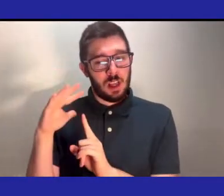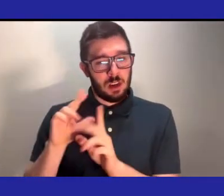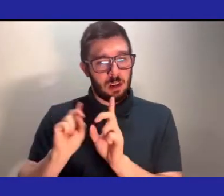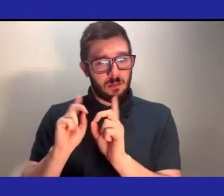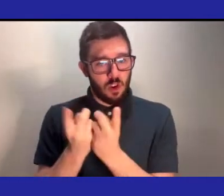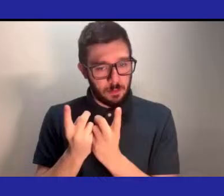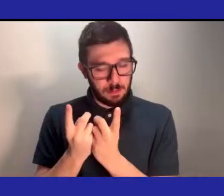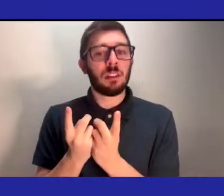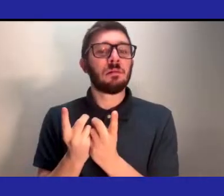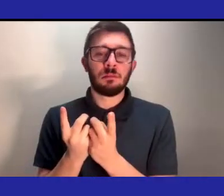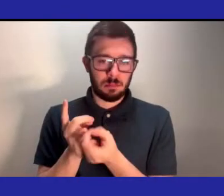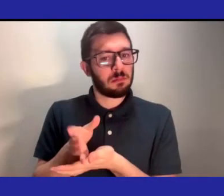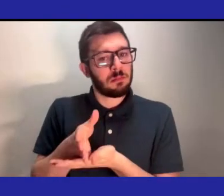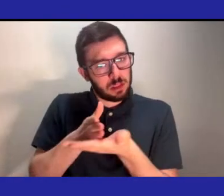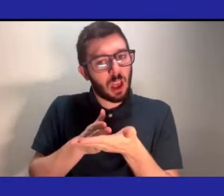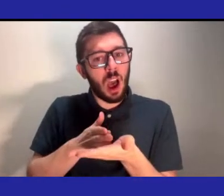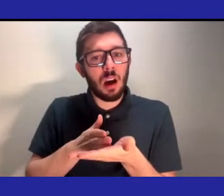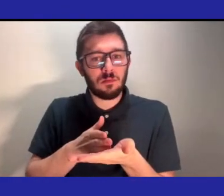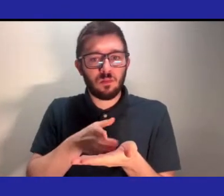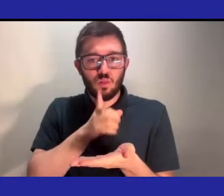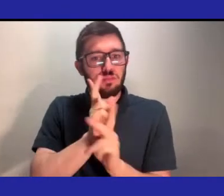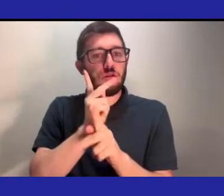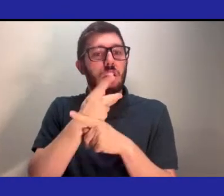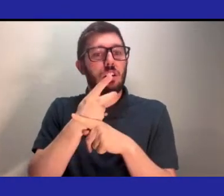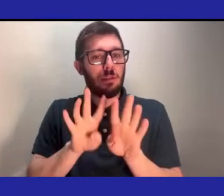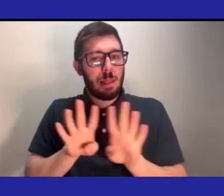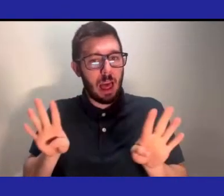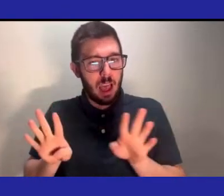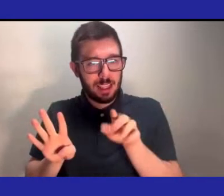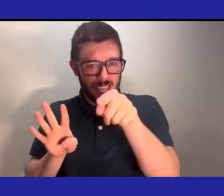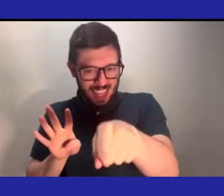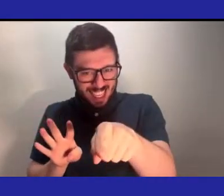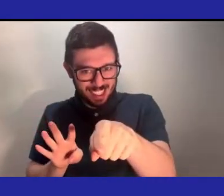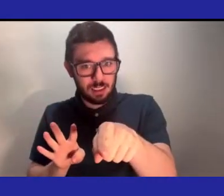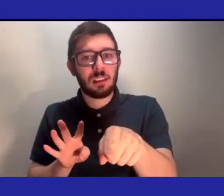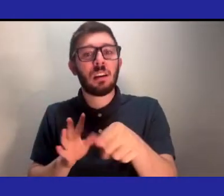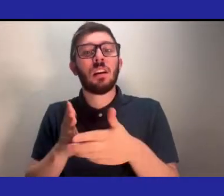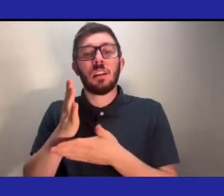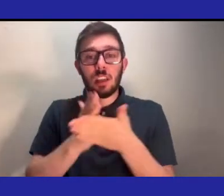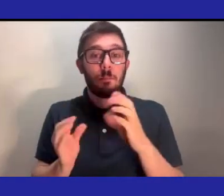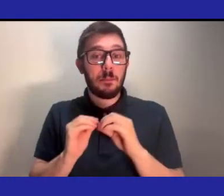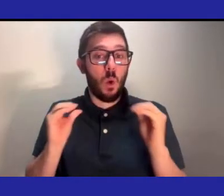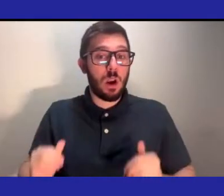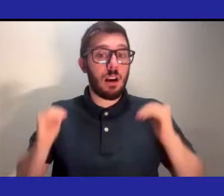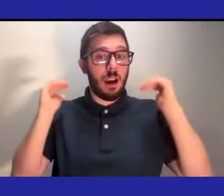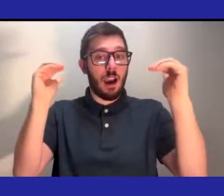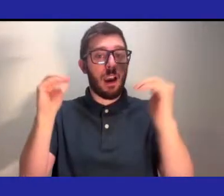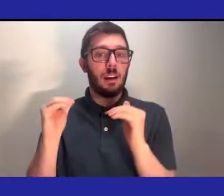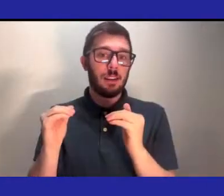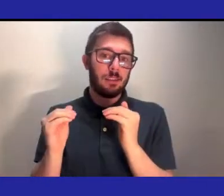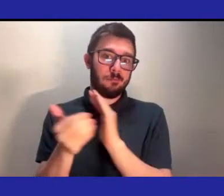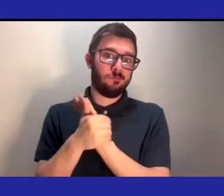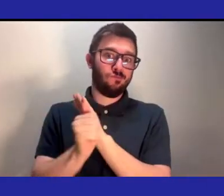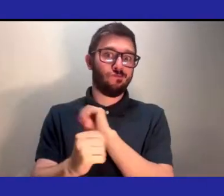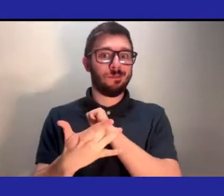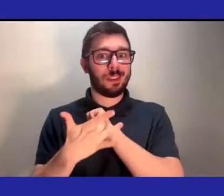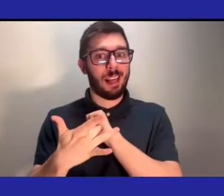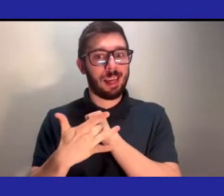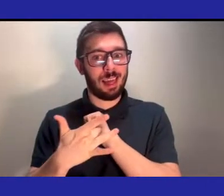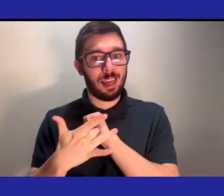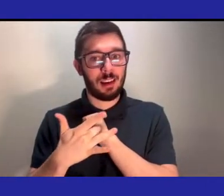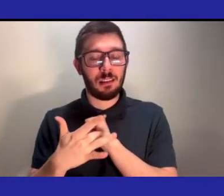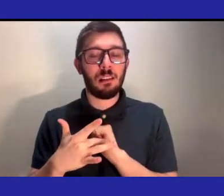radiology departments were production lines like this, and we can go to the next slide. Some were very high tech, like this one. Others